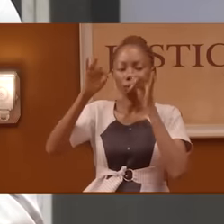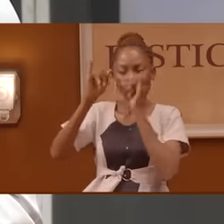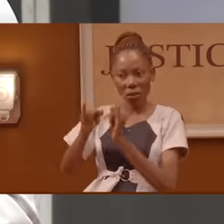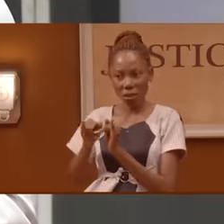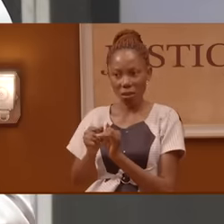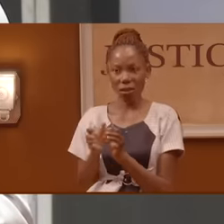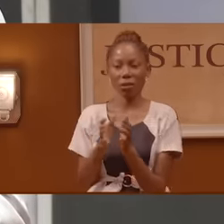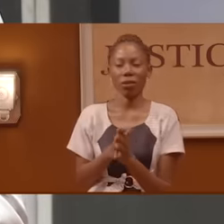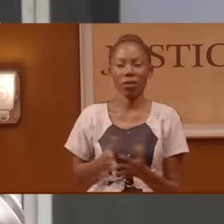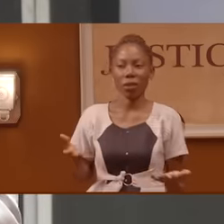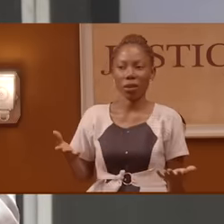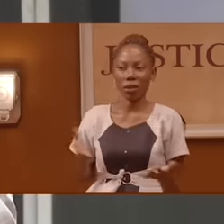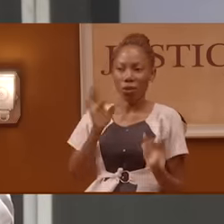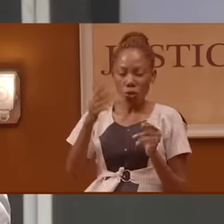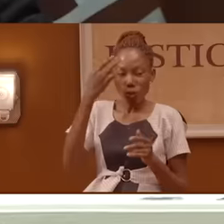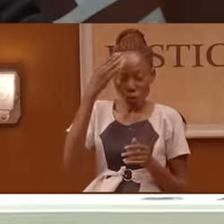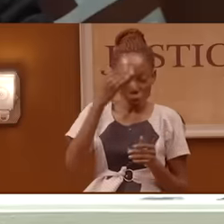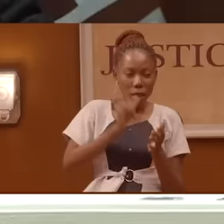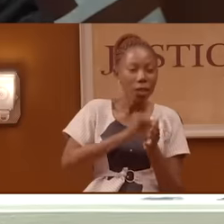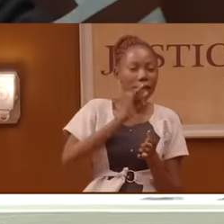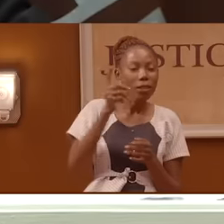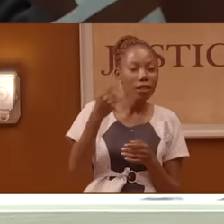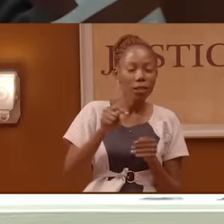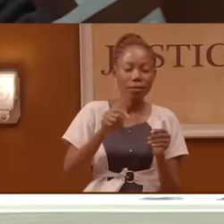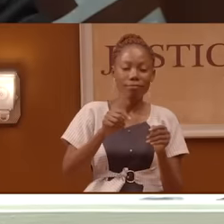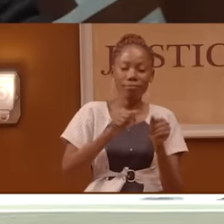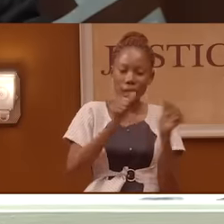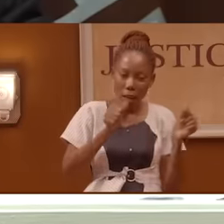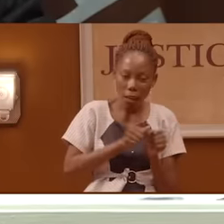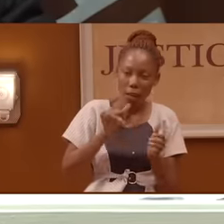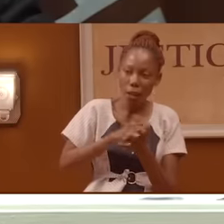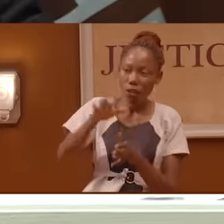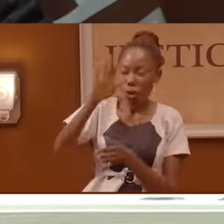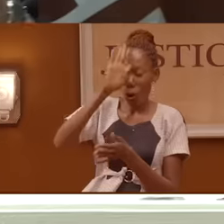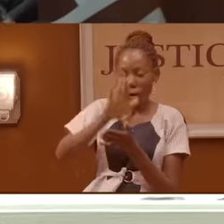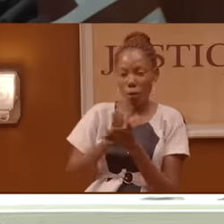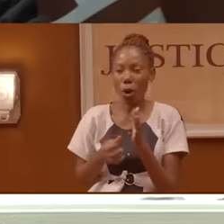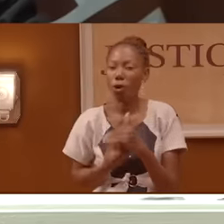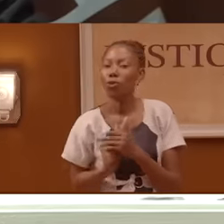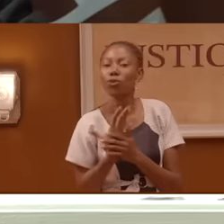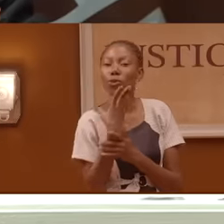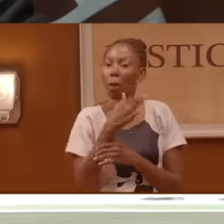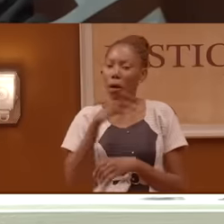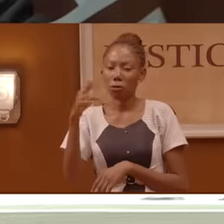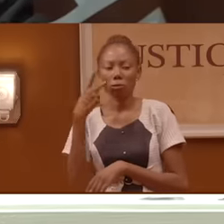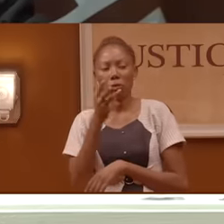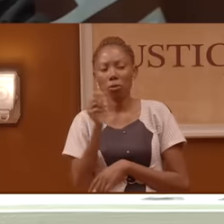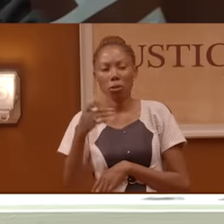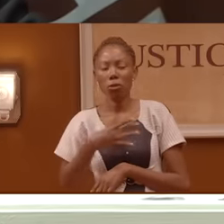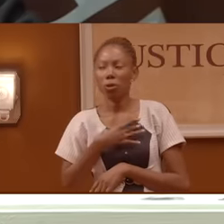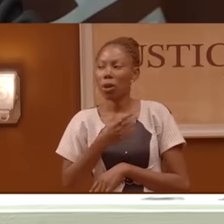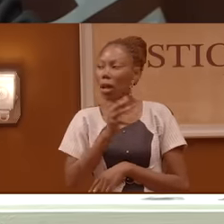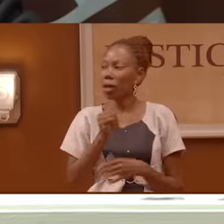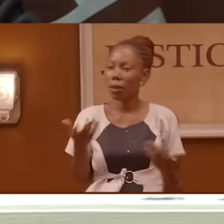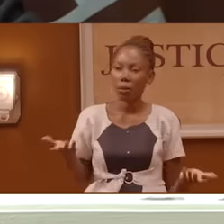condemning. Do you understand? If you have issues, don't extend it to the children. Don't extend it to the parents. Face yourself and sort yourself out. Yeah,